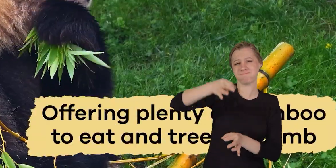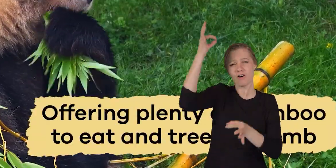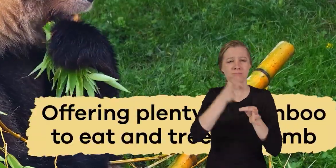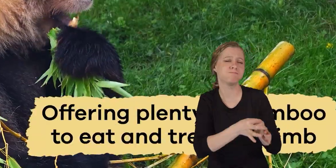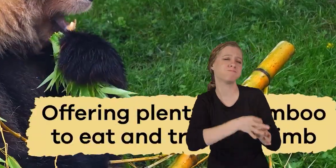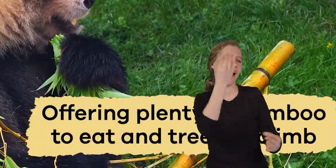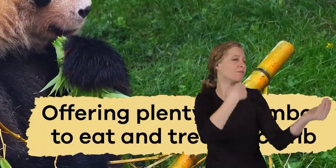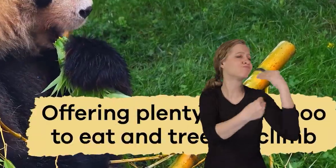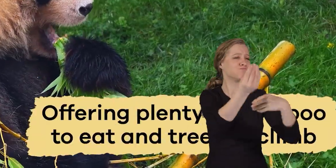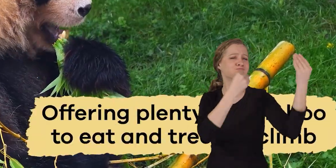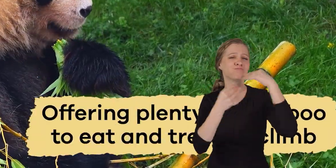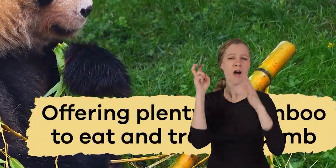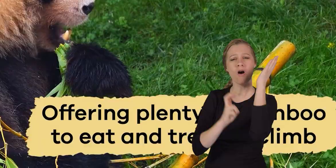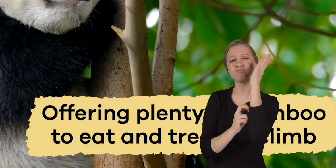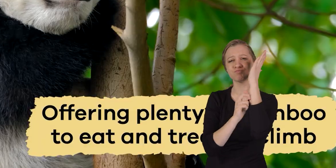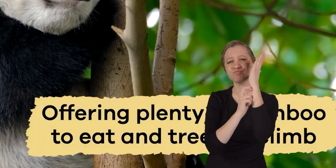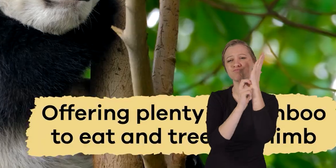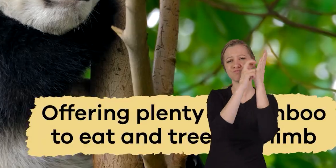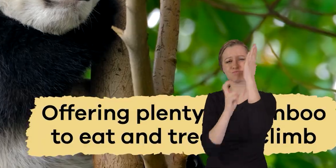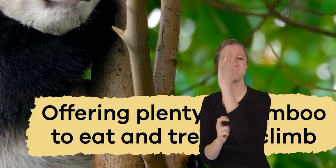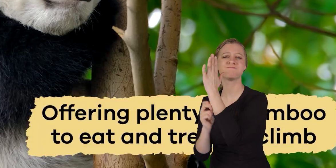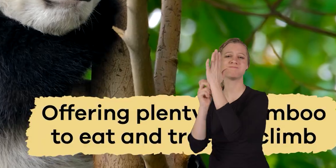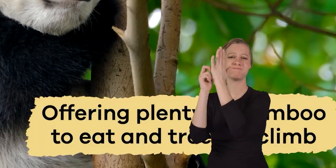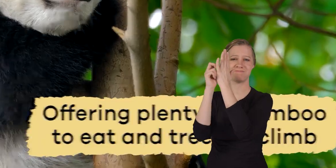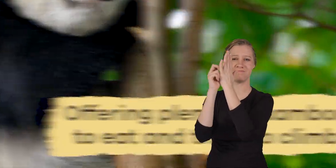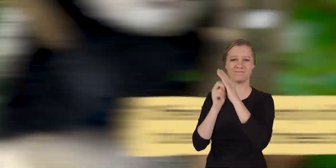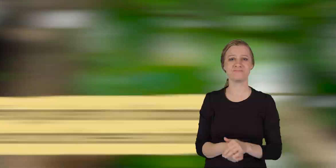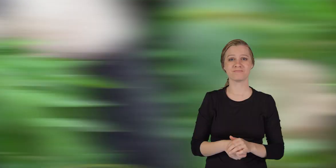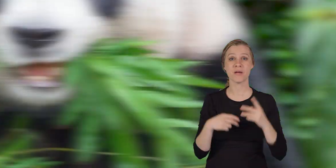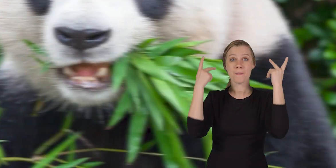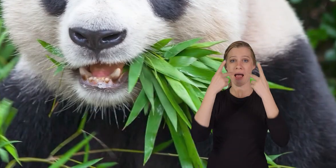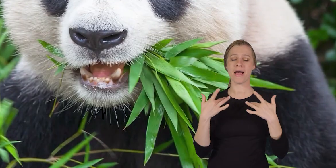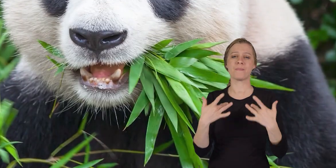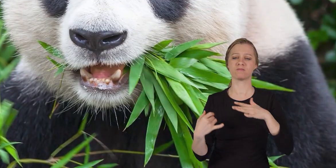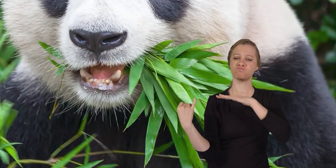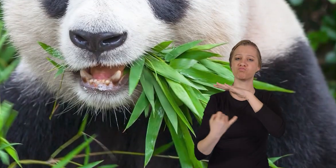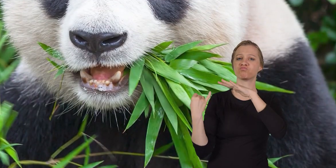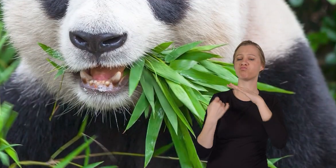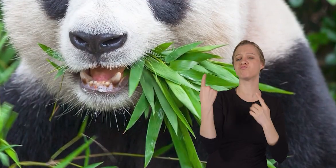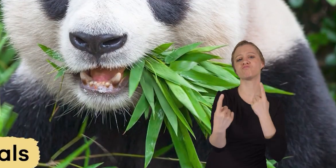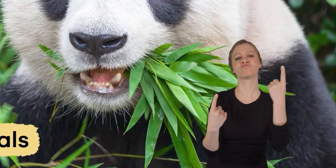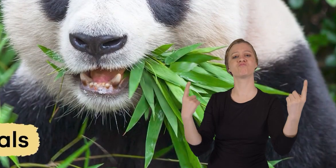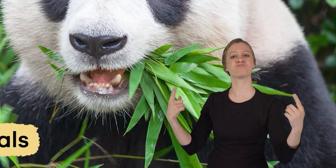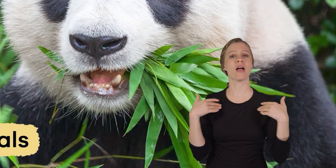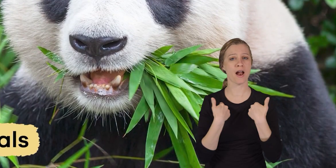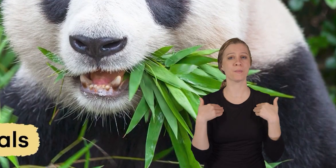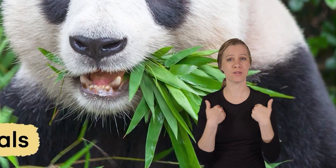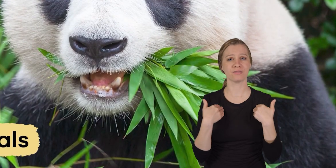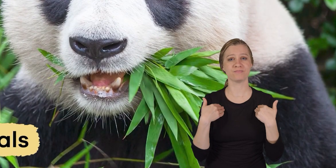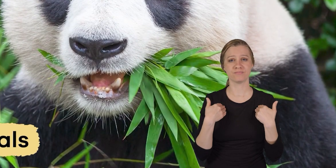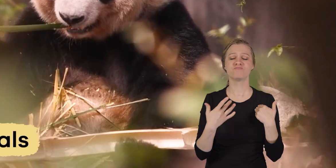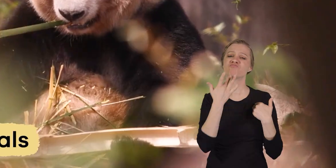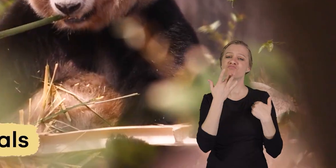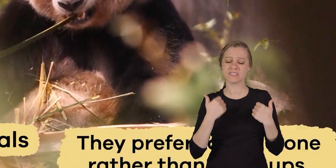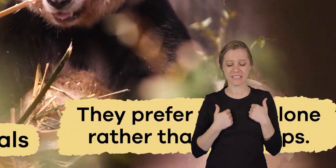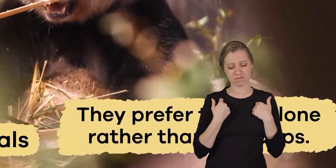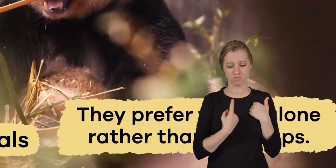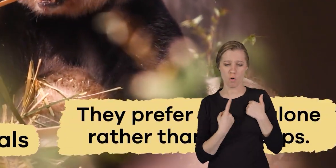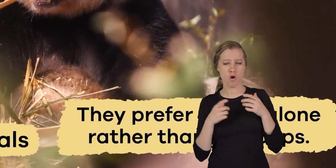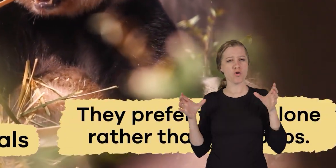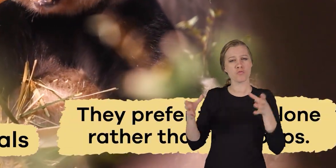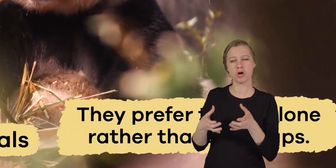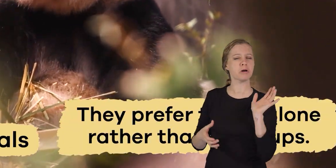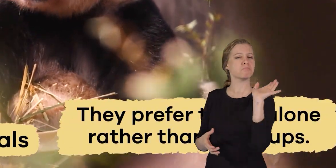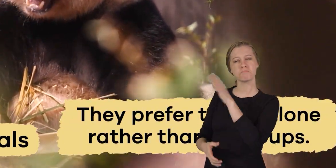offering plenty of bamboo to eat and trees to climb. Pandas are usually solitary animals, meaning